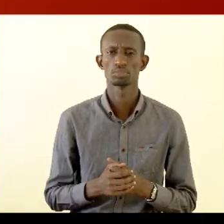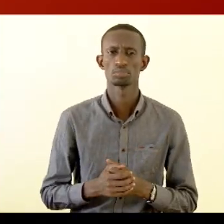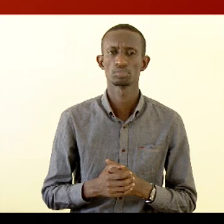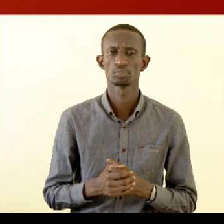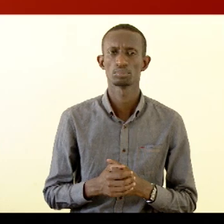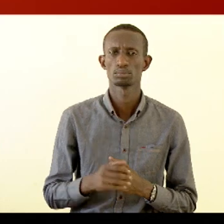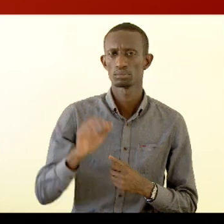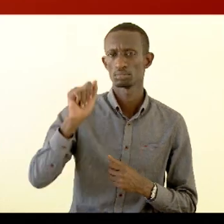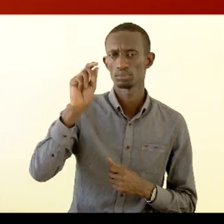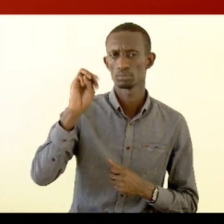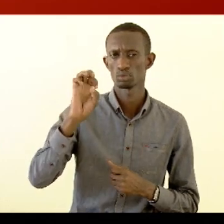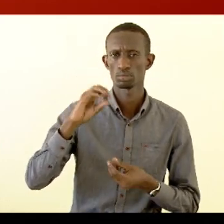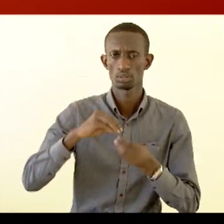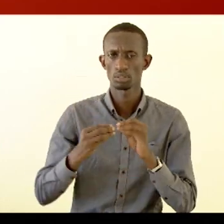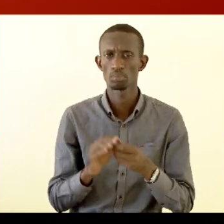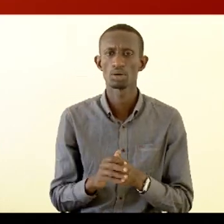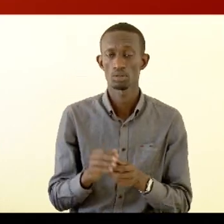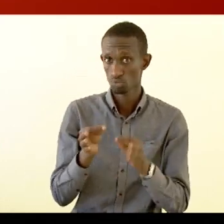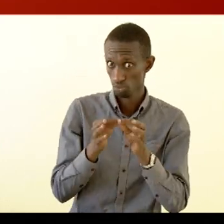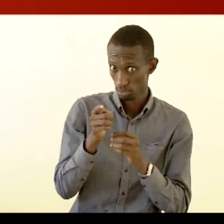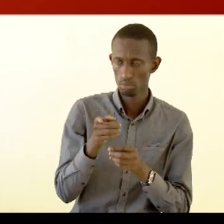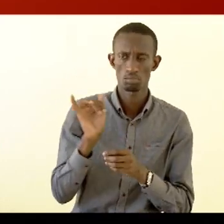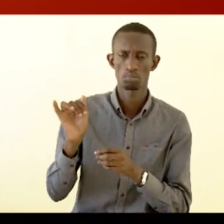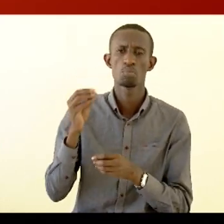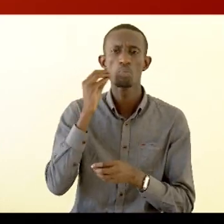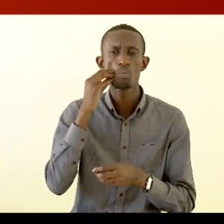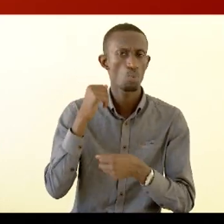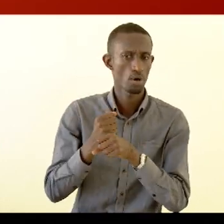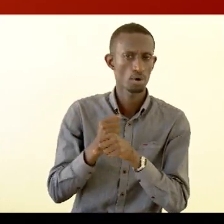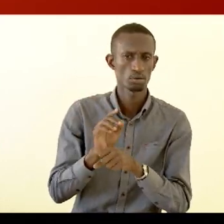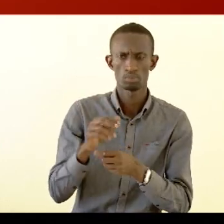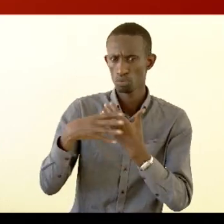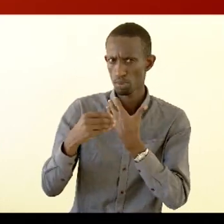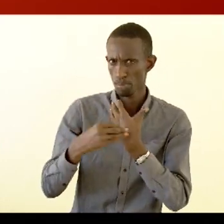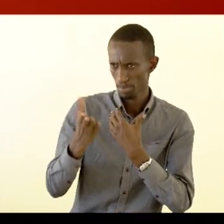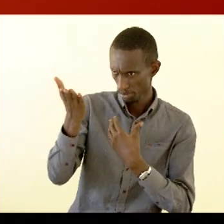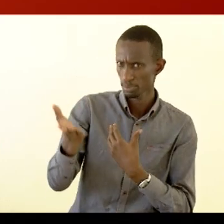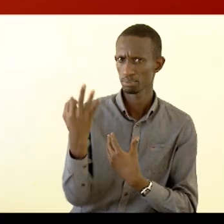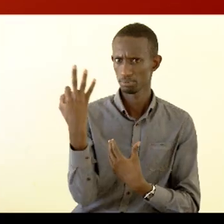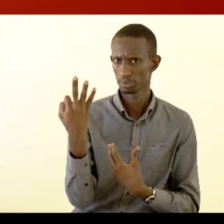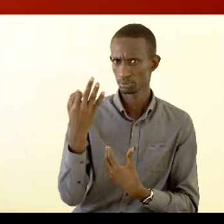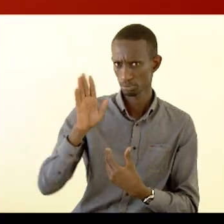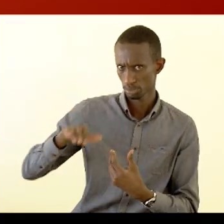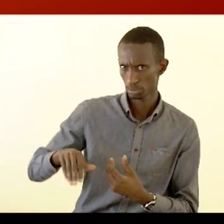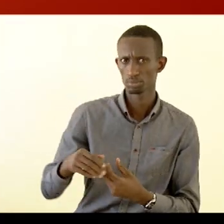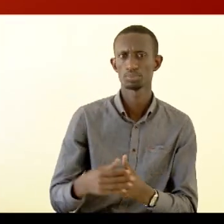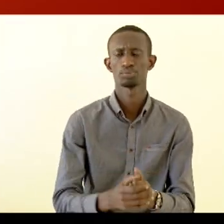definitions that you will try as a homework. And then quickly we go to the next slide.